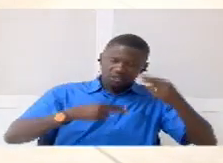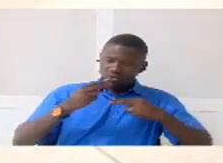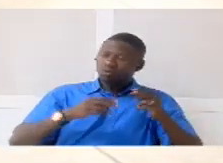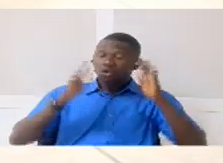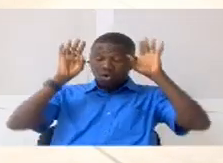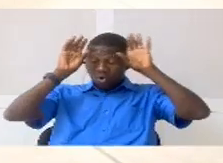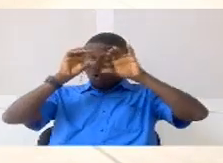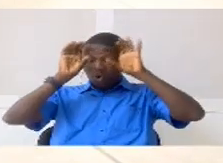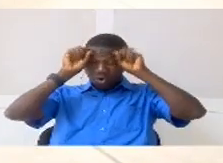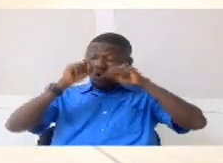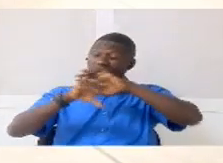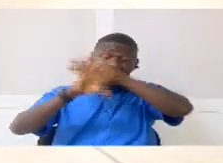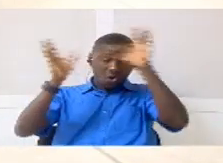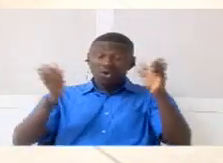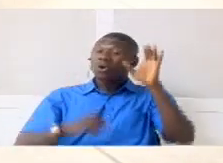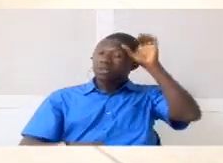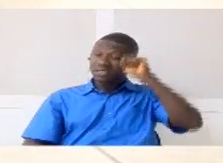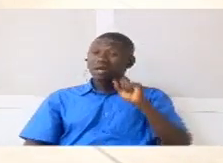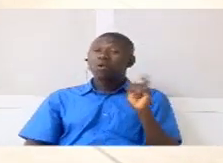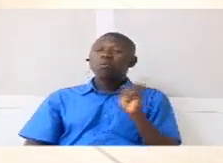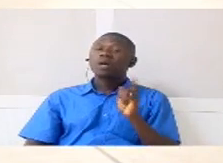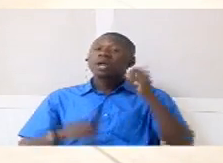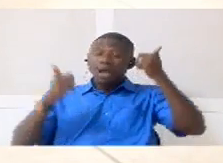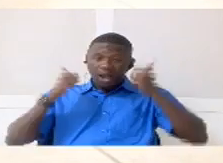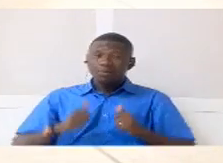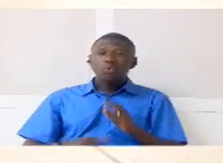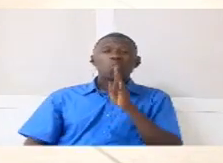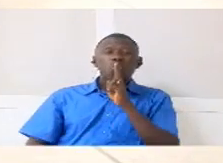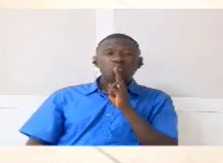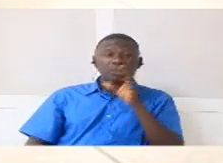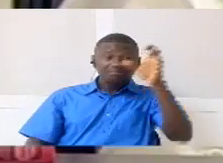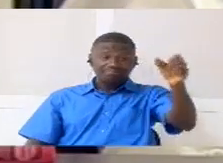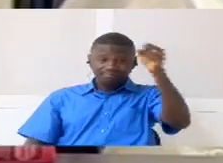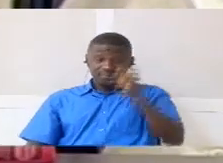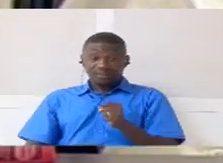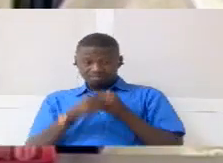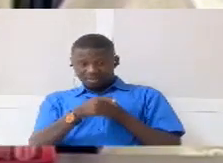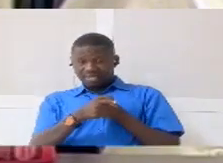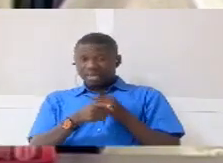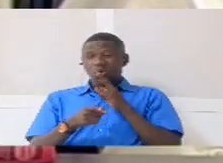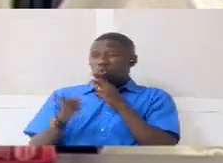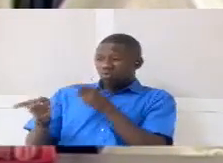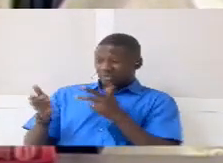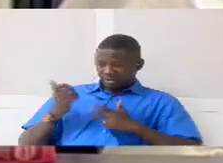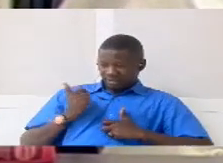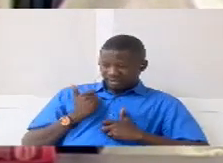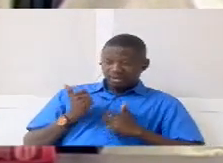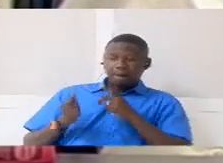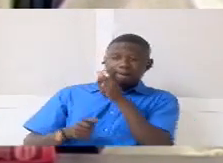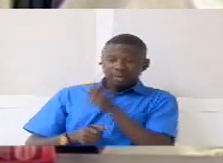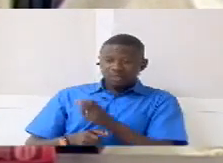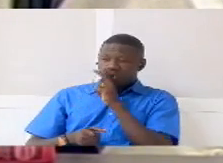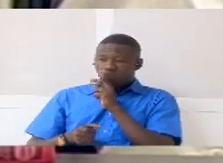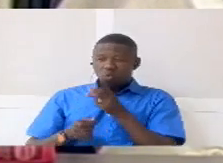happened. Akonyim be ketanyamin kabrin yemennat meyanat aninga kulu be tamata nyamin lafta yewle be